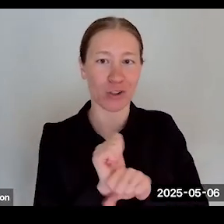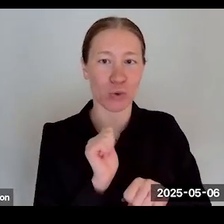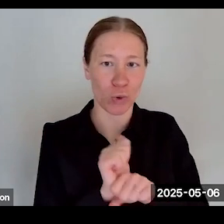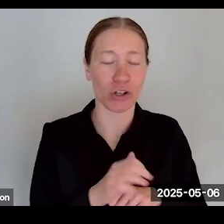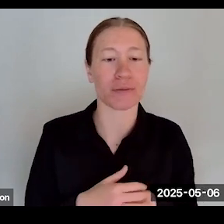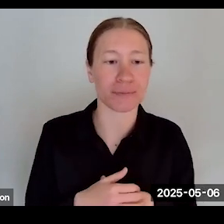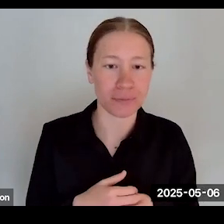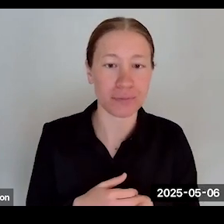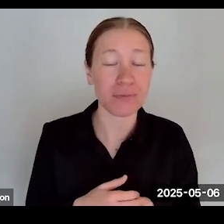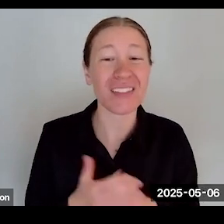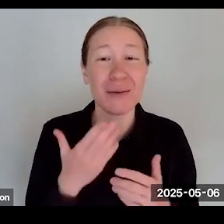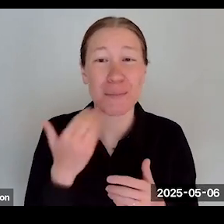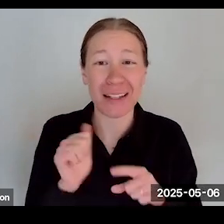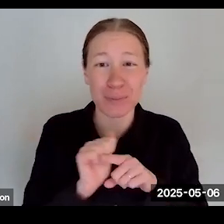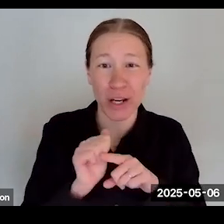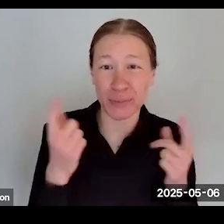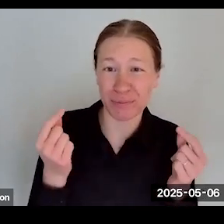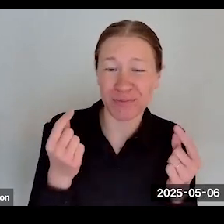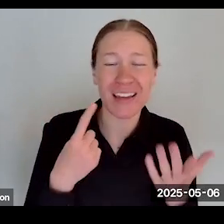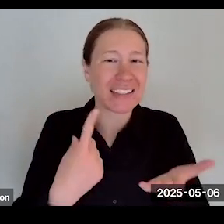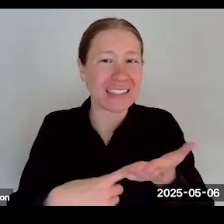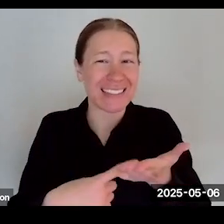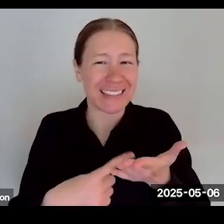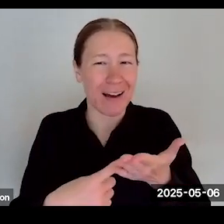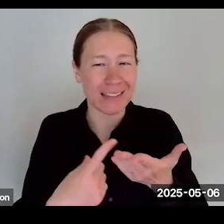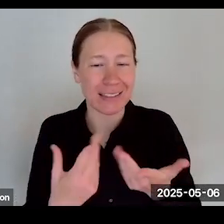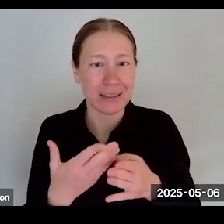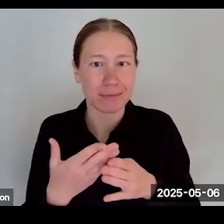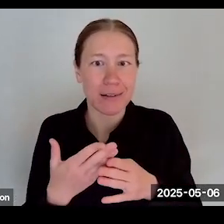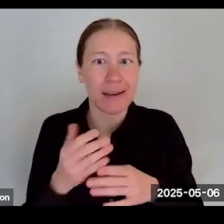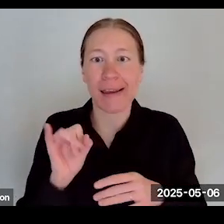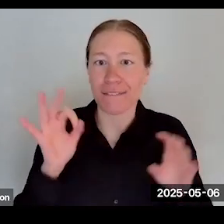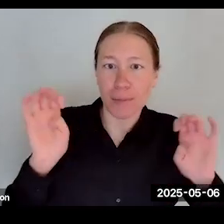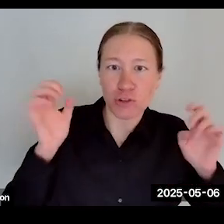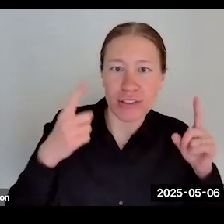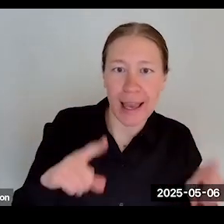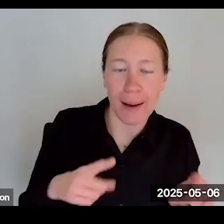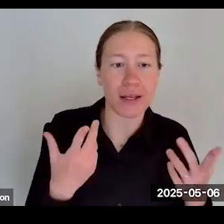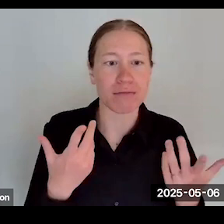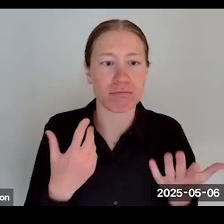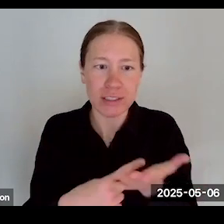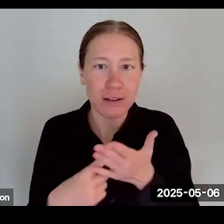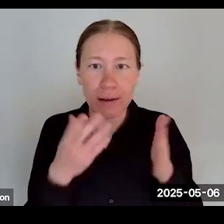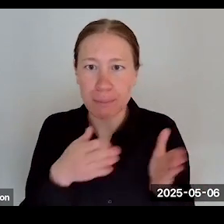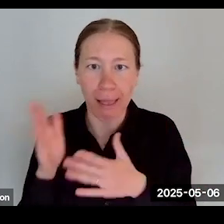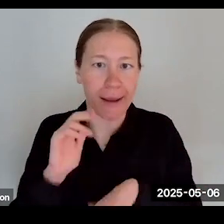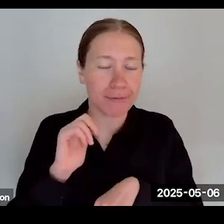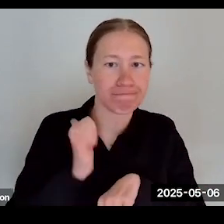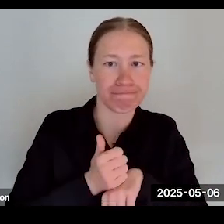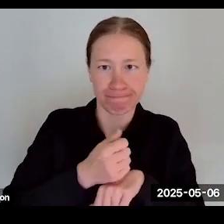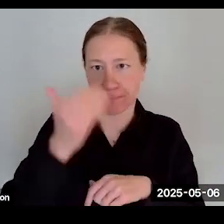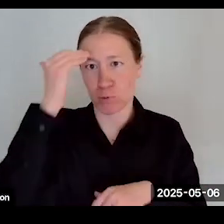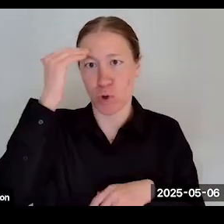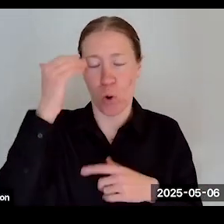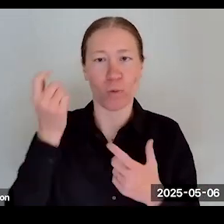practice recommendation is to discuss with the handler what should occur if there is an emergency, meaning we should have a plan in place to understand